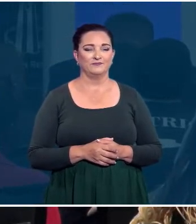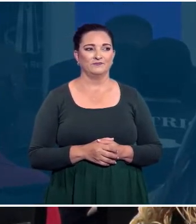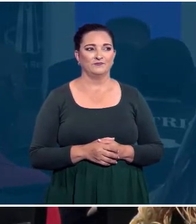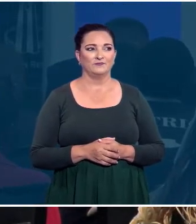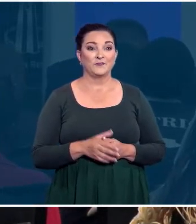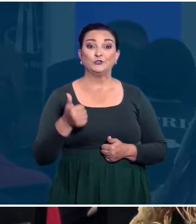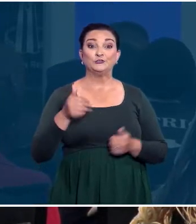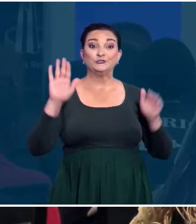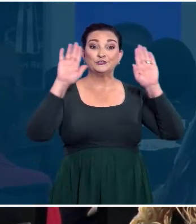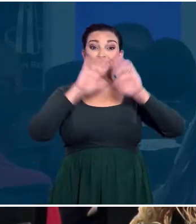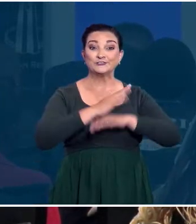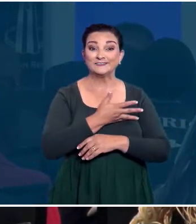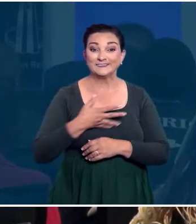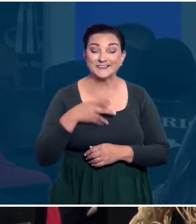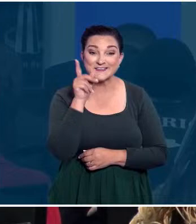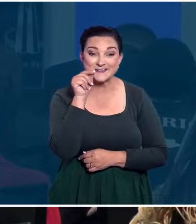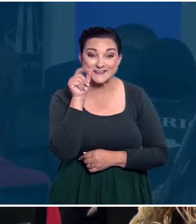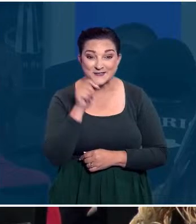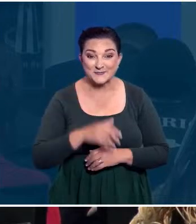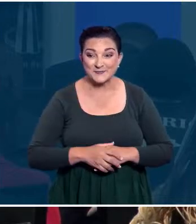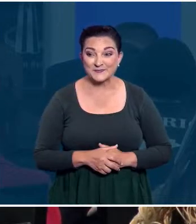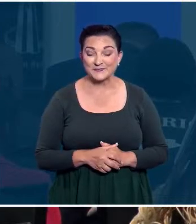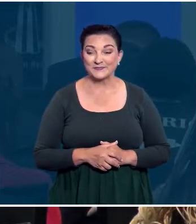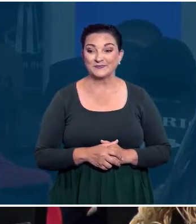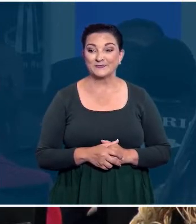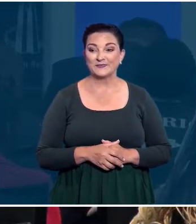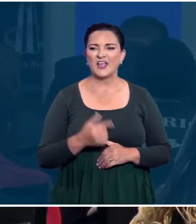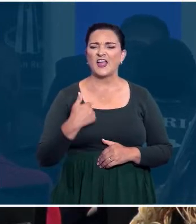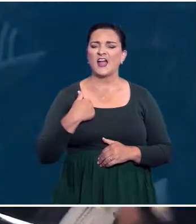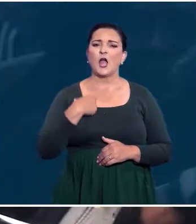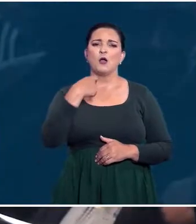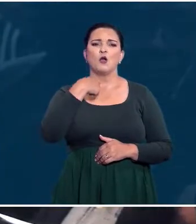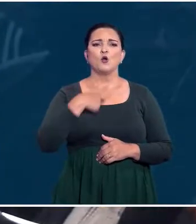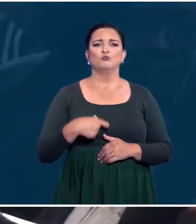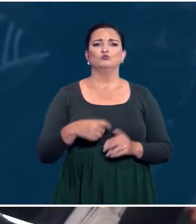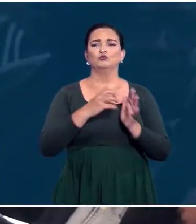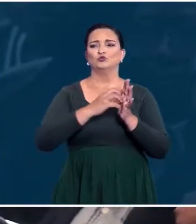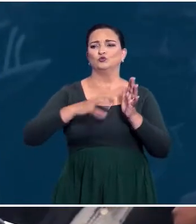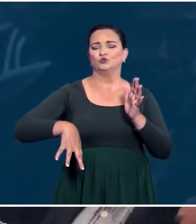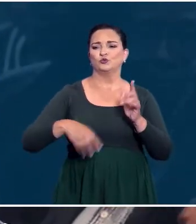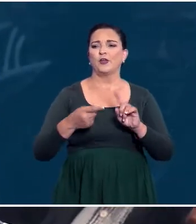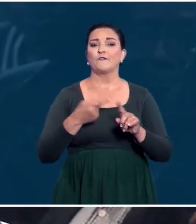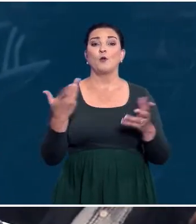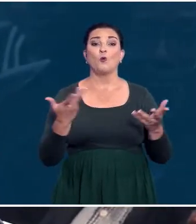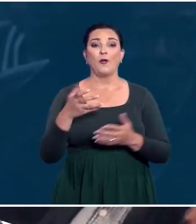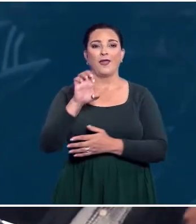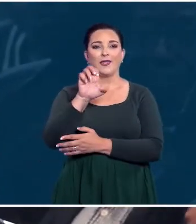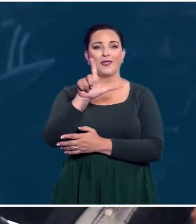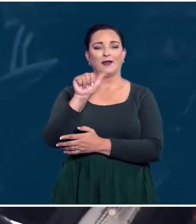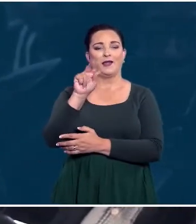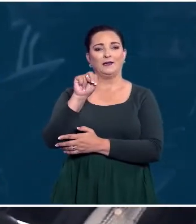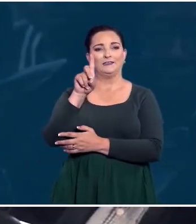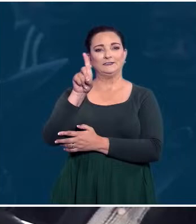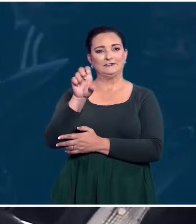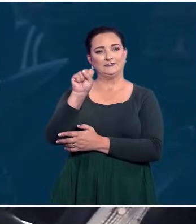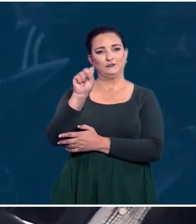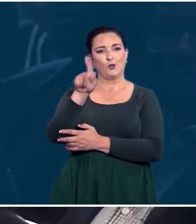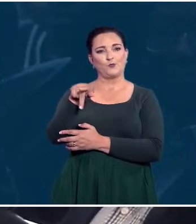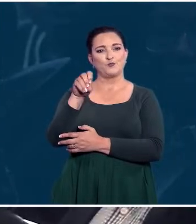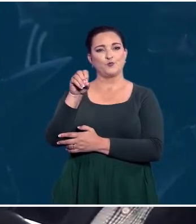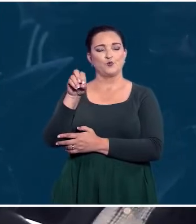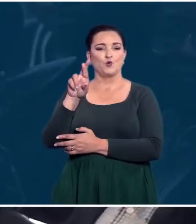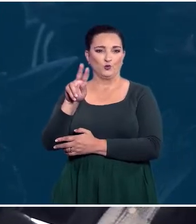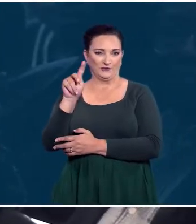Good evening, ladies and gentlemen. I'm a pupil from Hoërskool Elandsport, and my question for today is that through